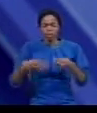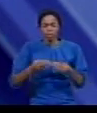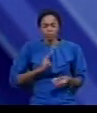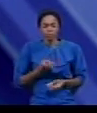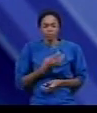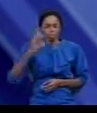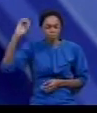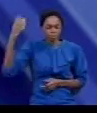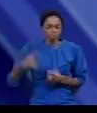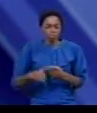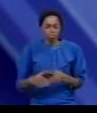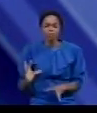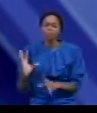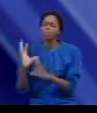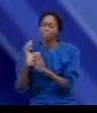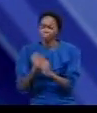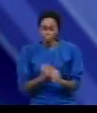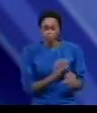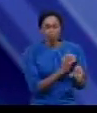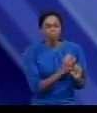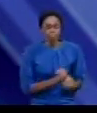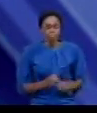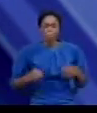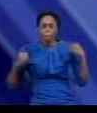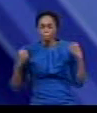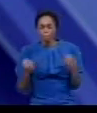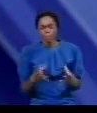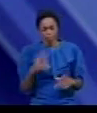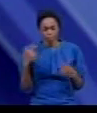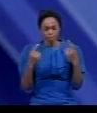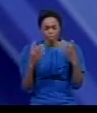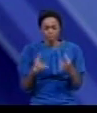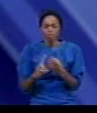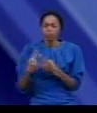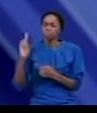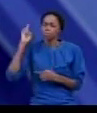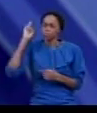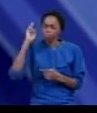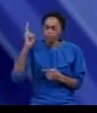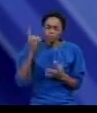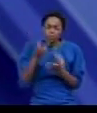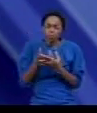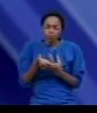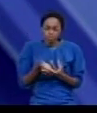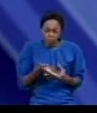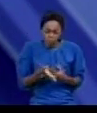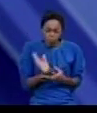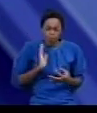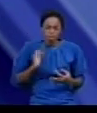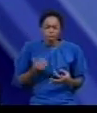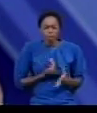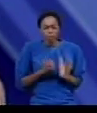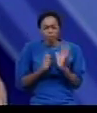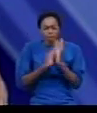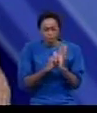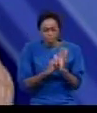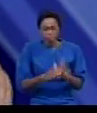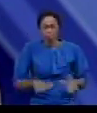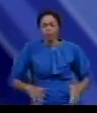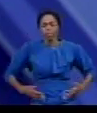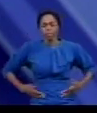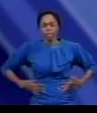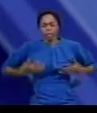to win as many as we can win unto you through our exemplary life.